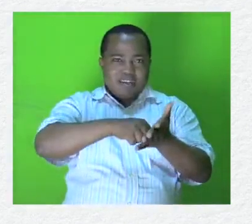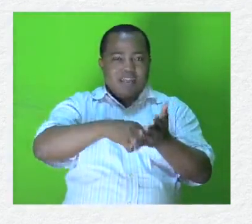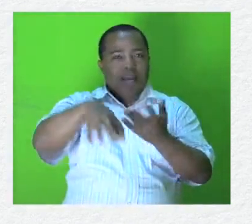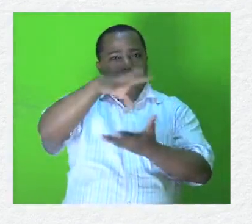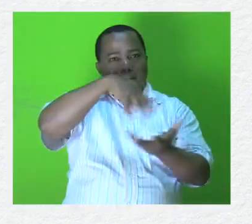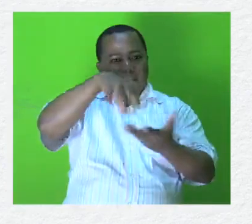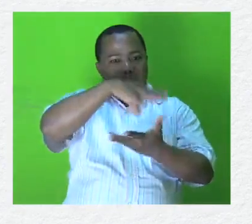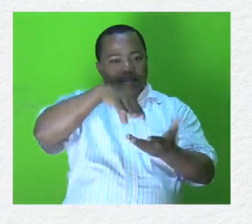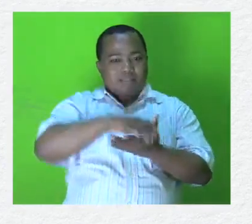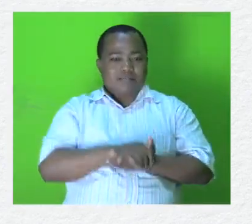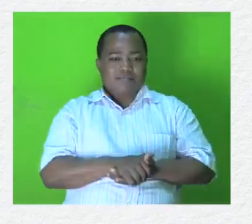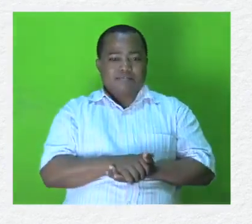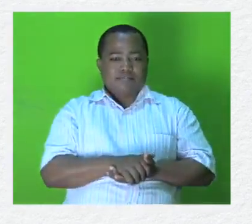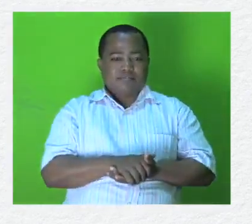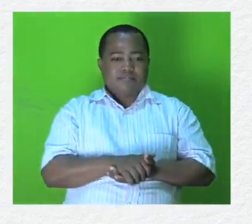solid mixture.